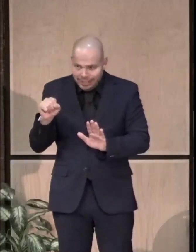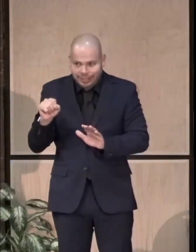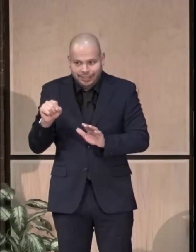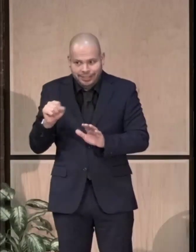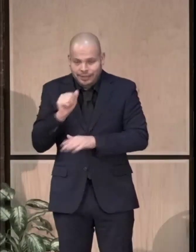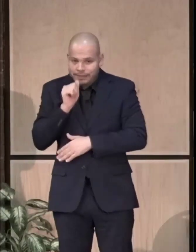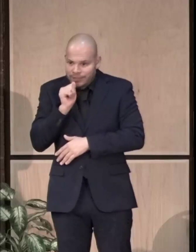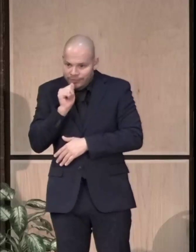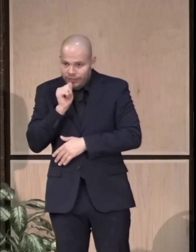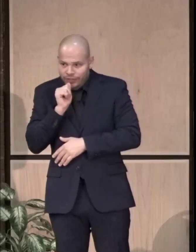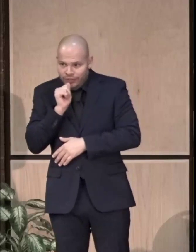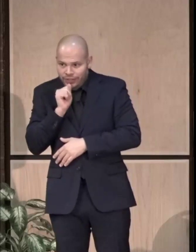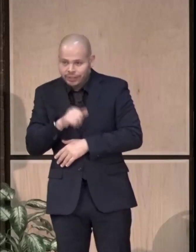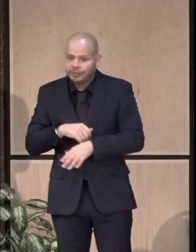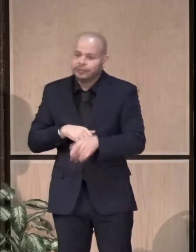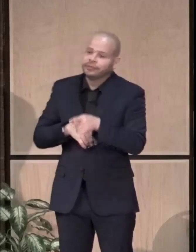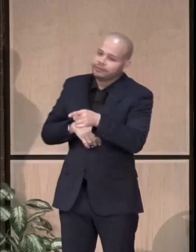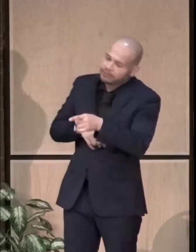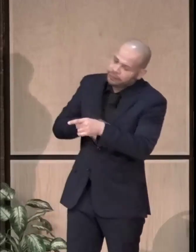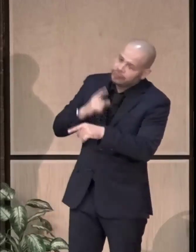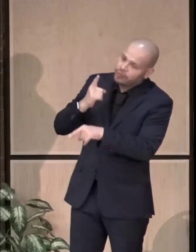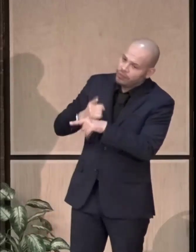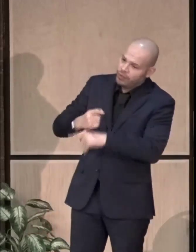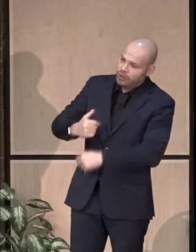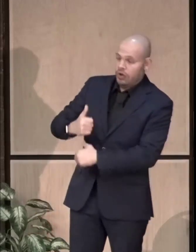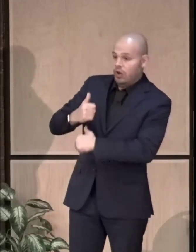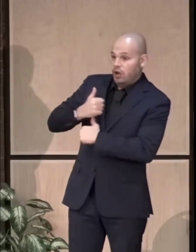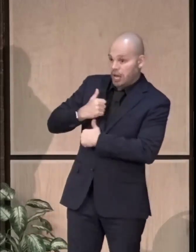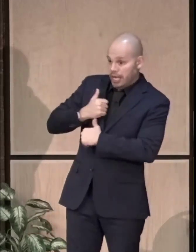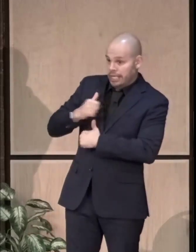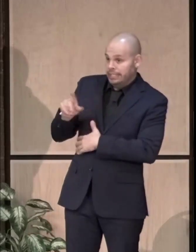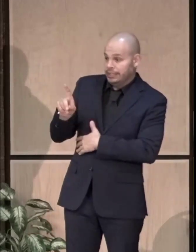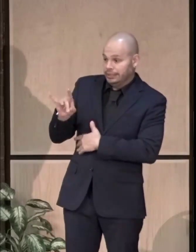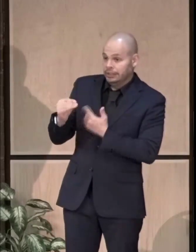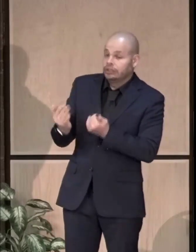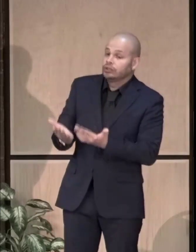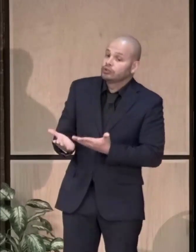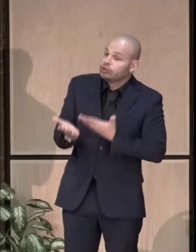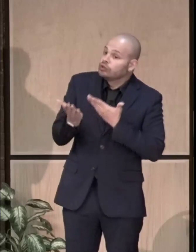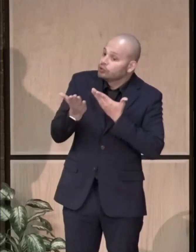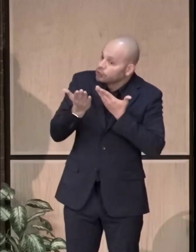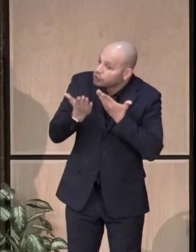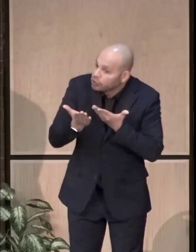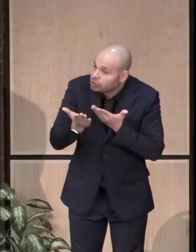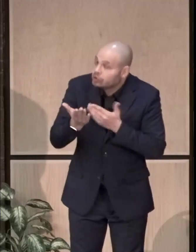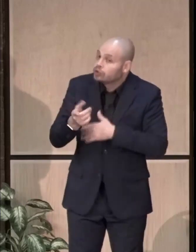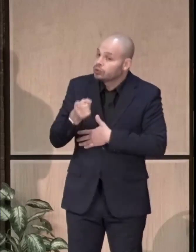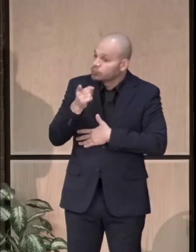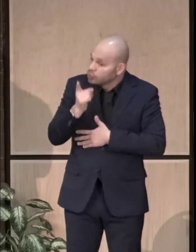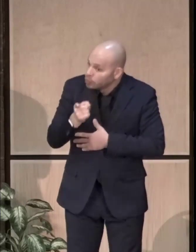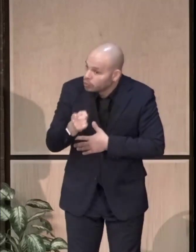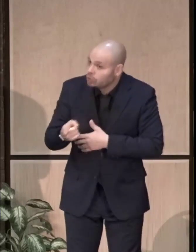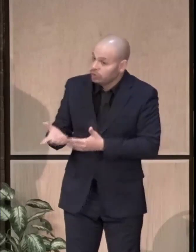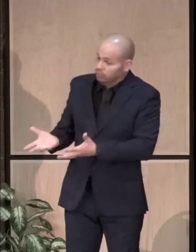Army that you do what you could to see to it that those firearms were removed from his house,